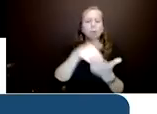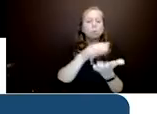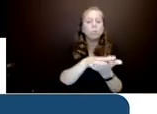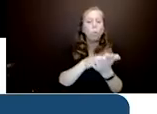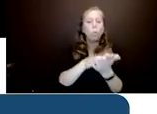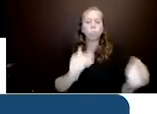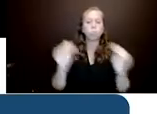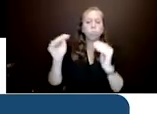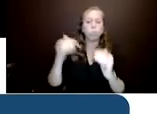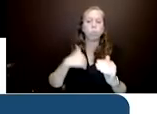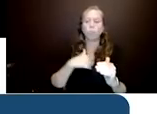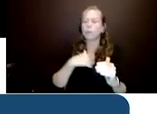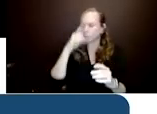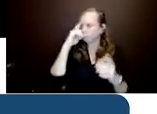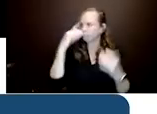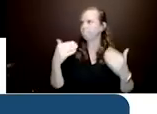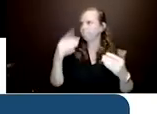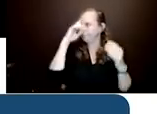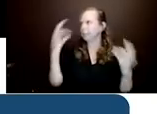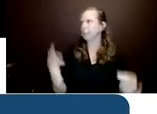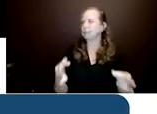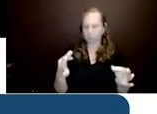have decided to take that